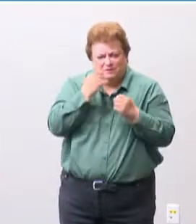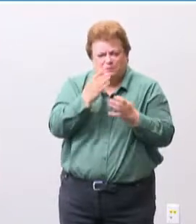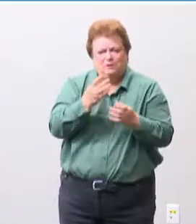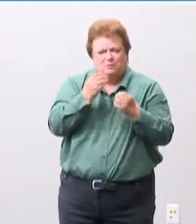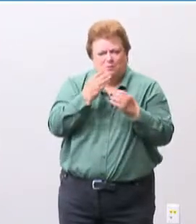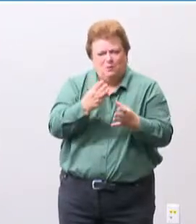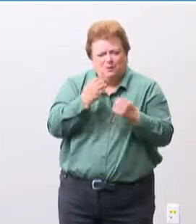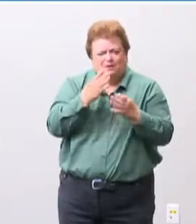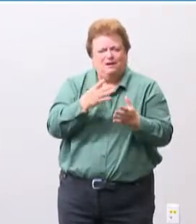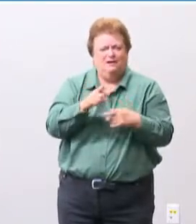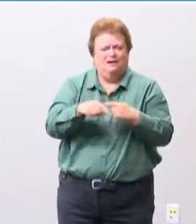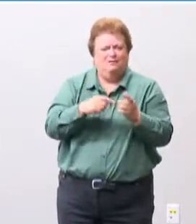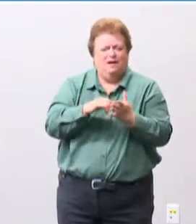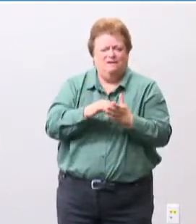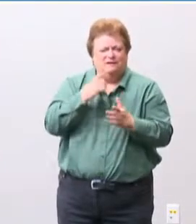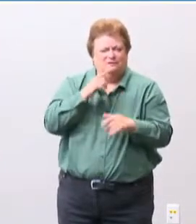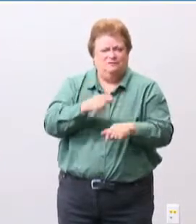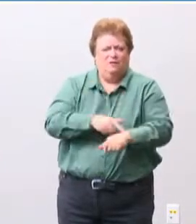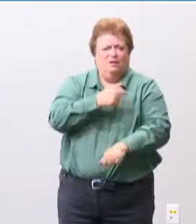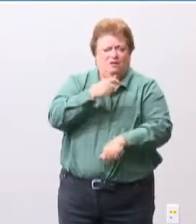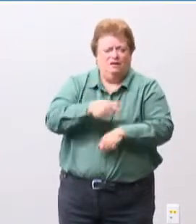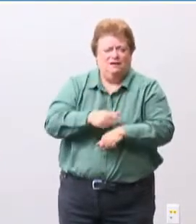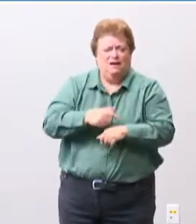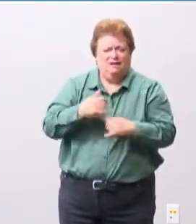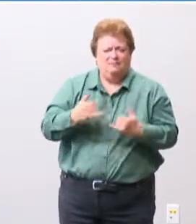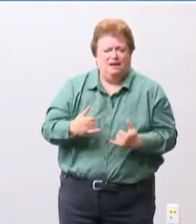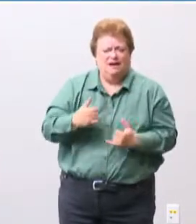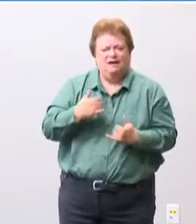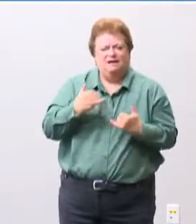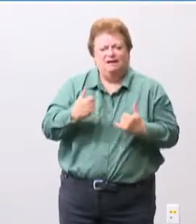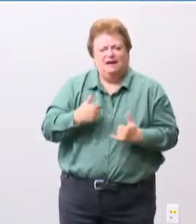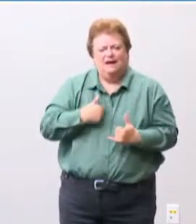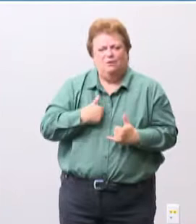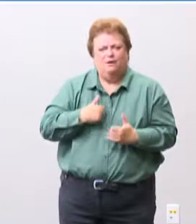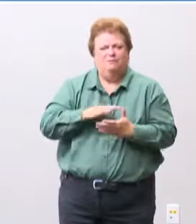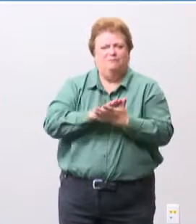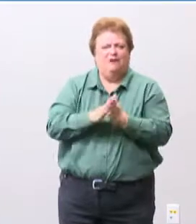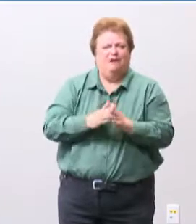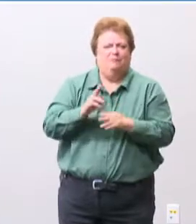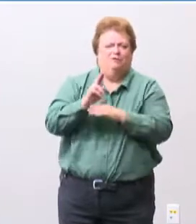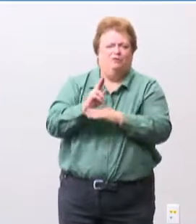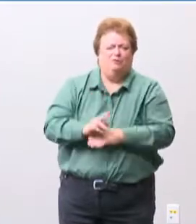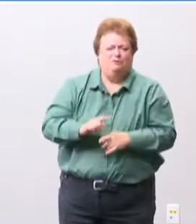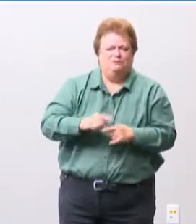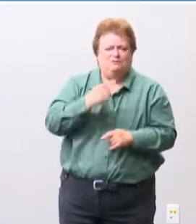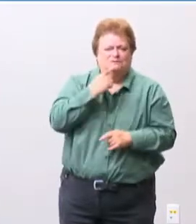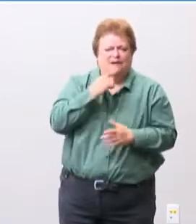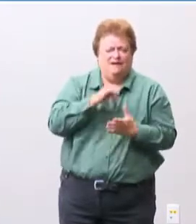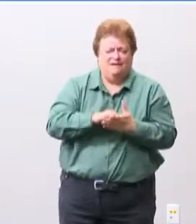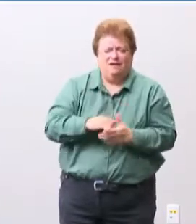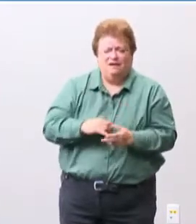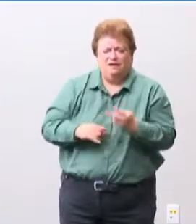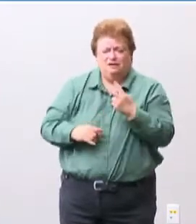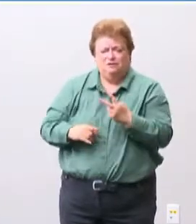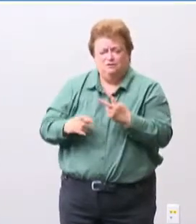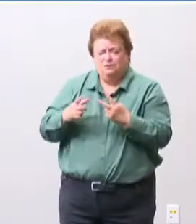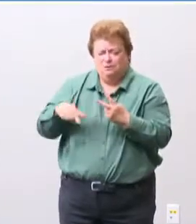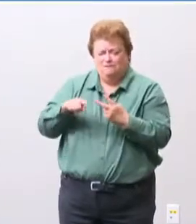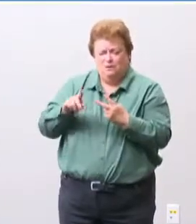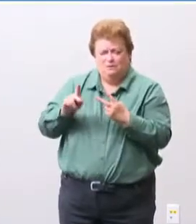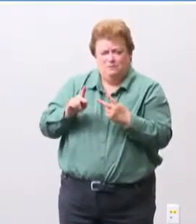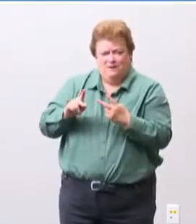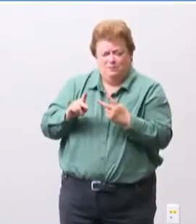time, that somehow I think sometimes we've gotten used to saying that. 2 of these people today are in their